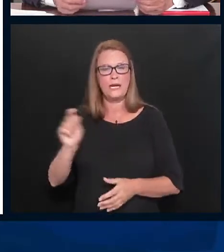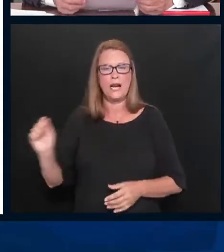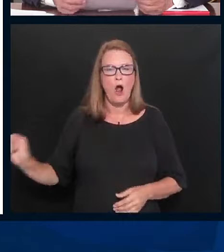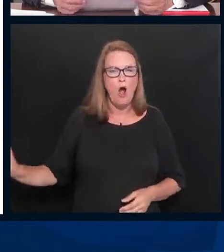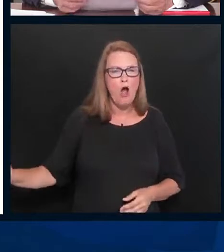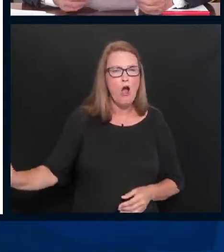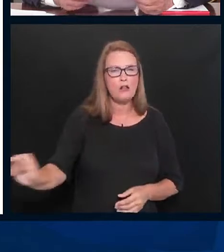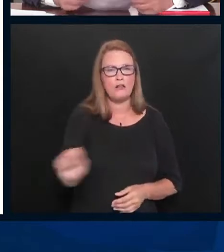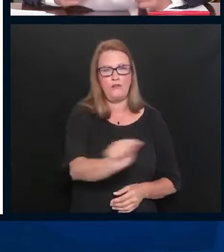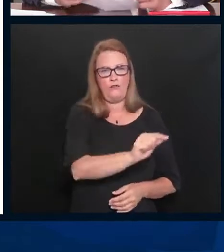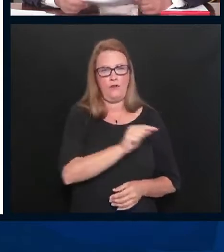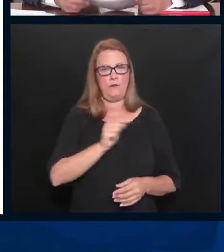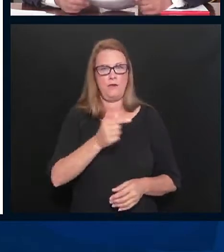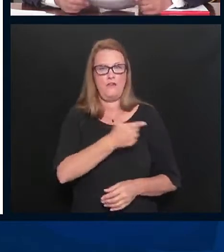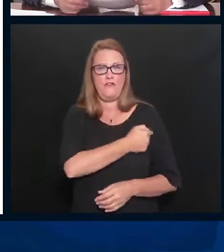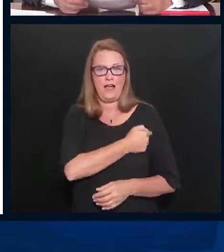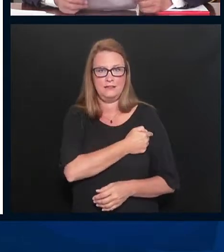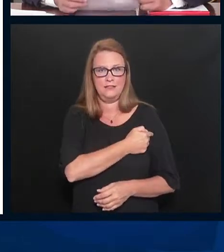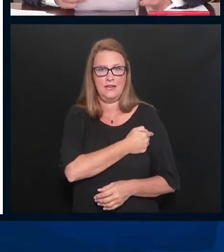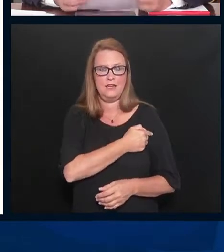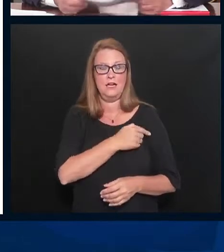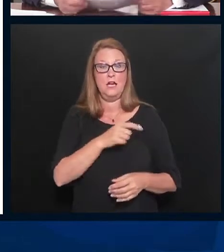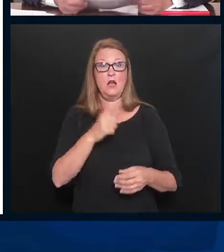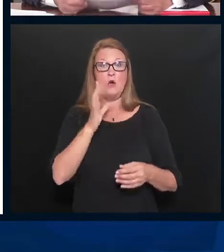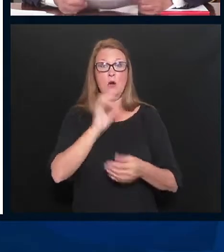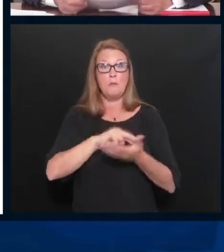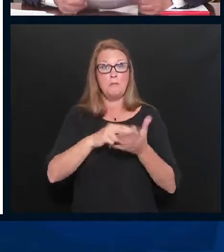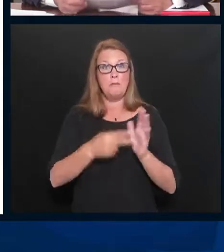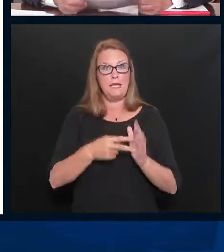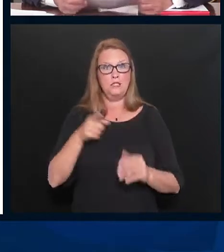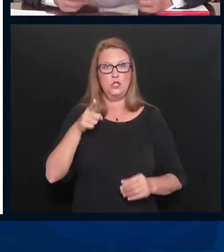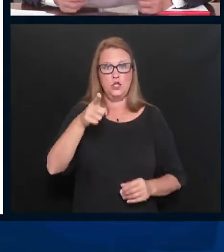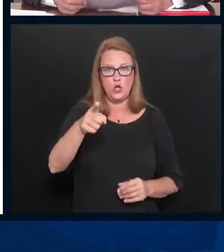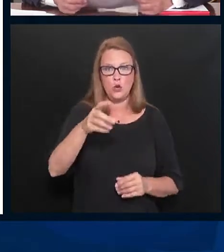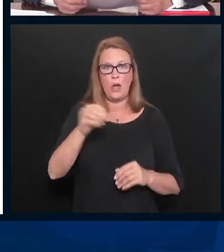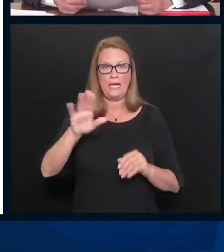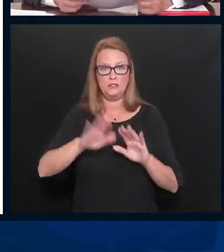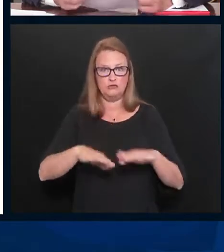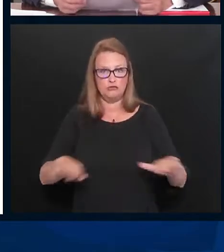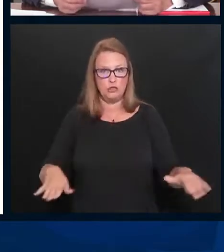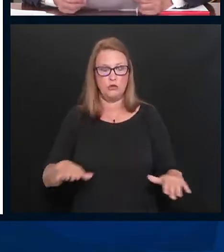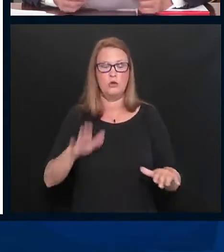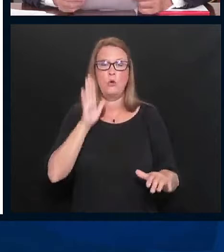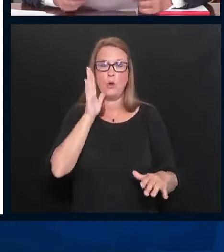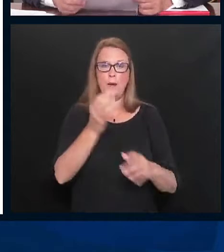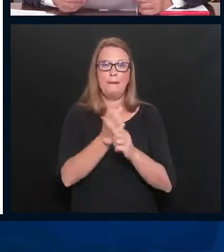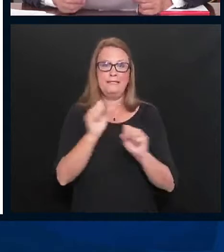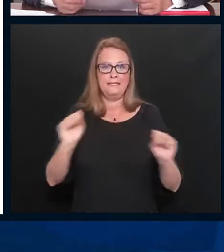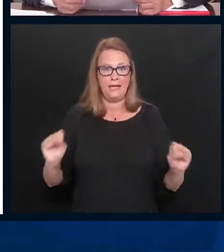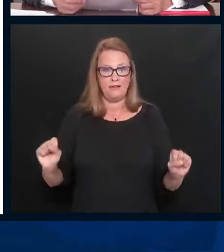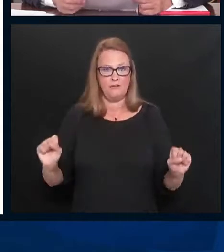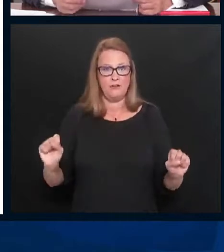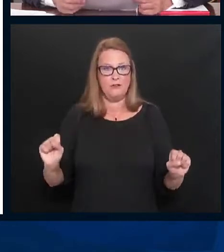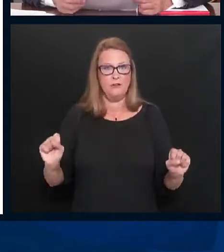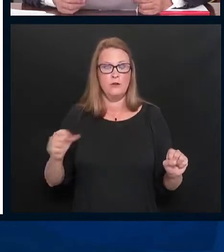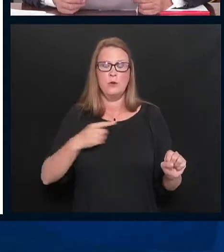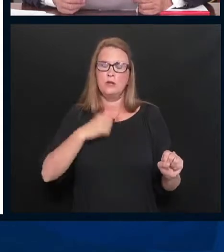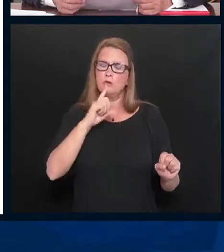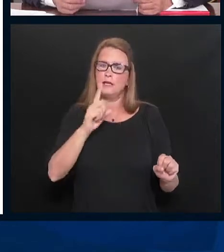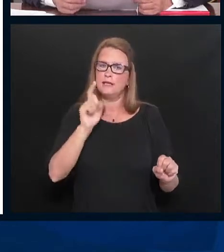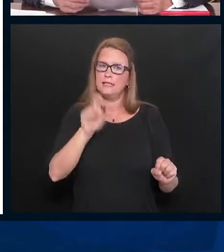will only ensure you and them. Absolutely, come on, we need you really